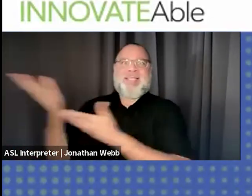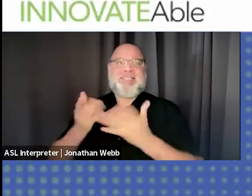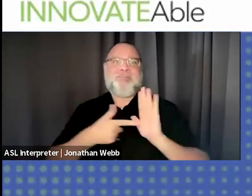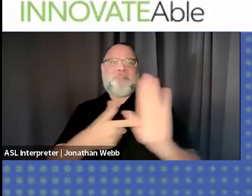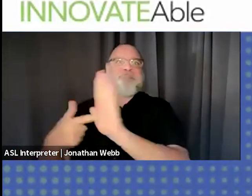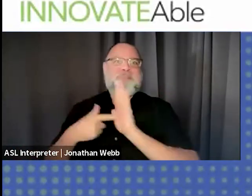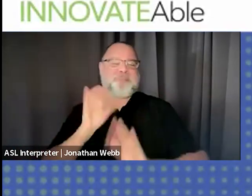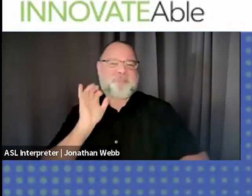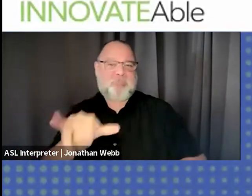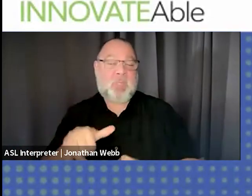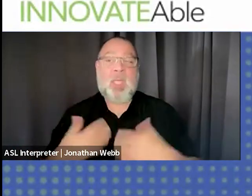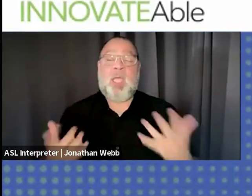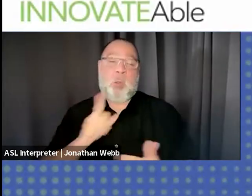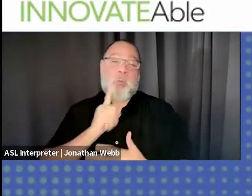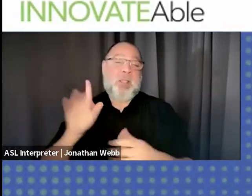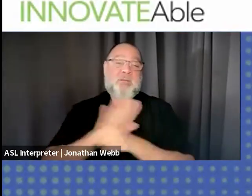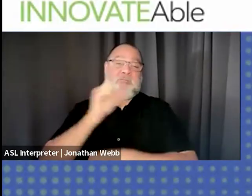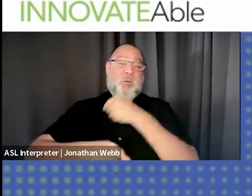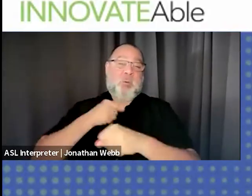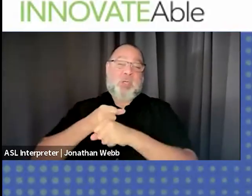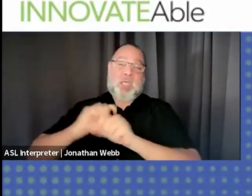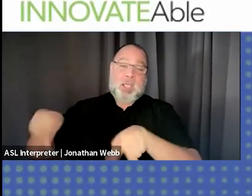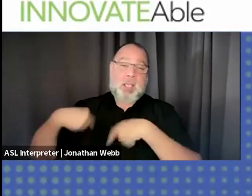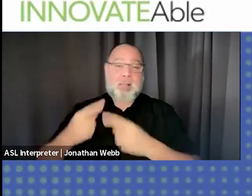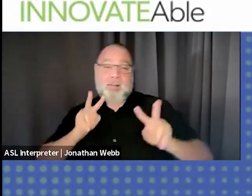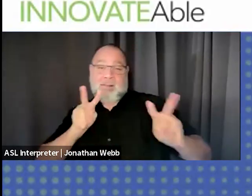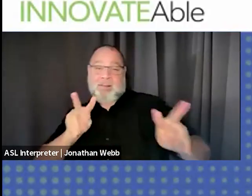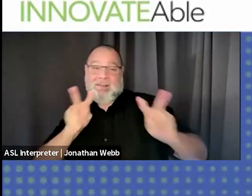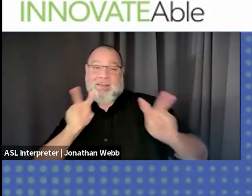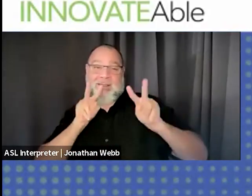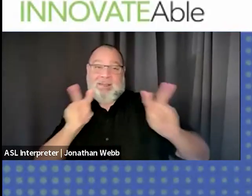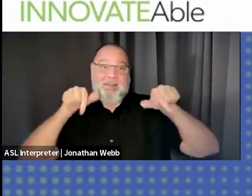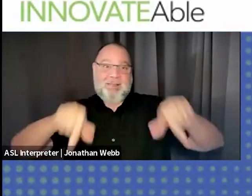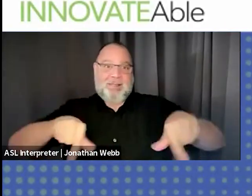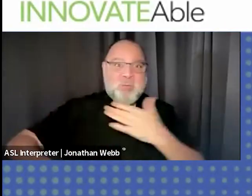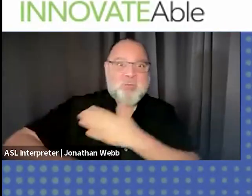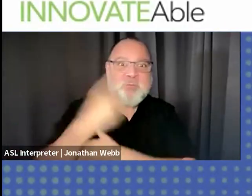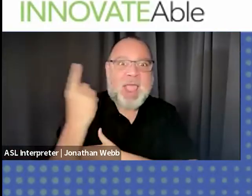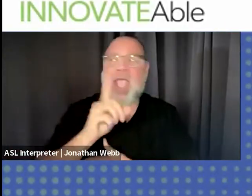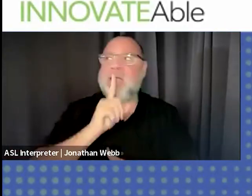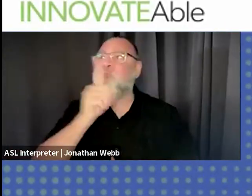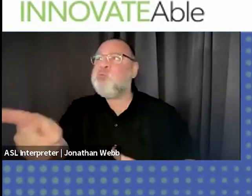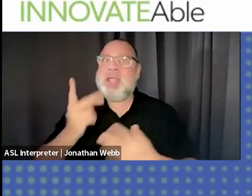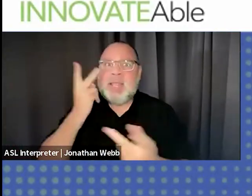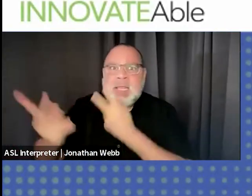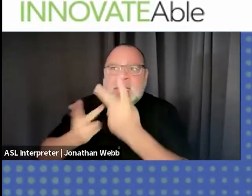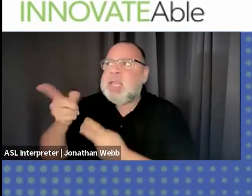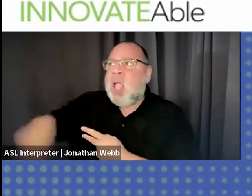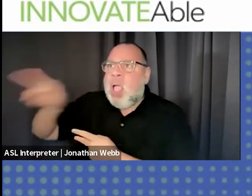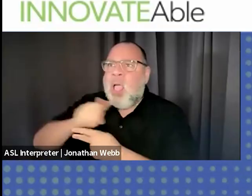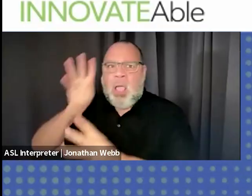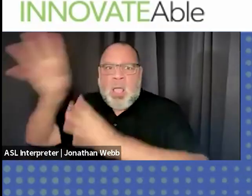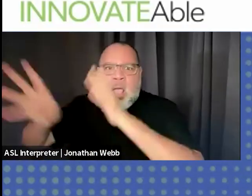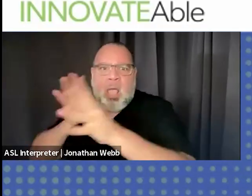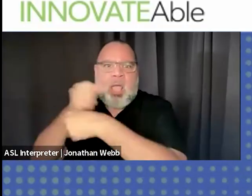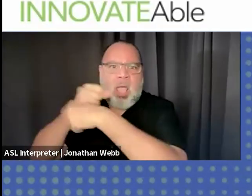things that I look forward to all year long. I think it's just such an amazing opportunity to see these products and kind of get an idea of what is